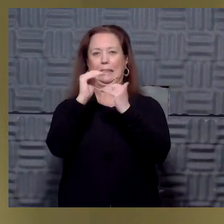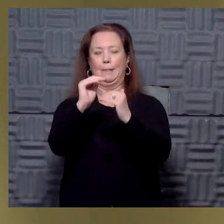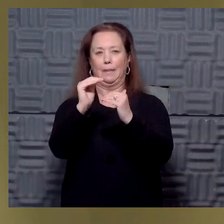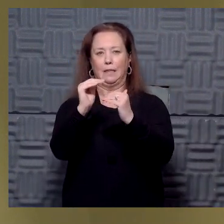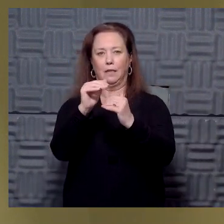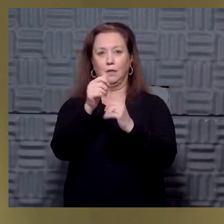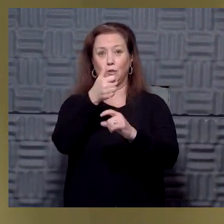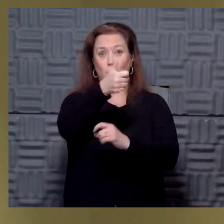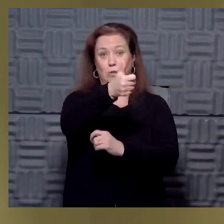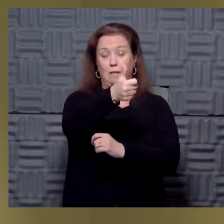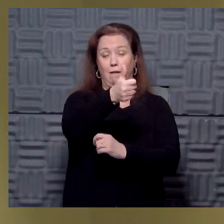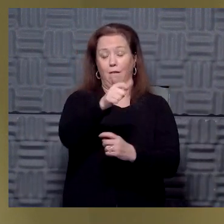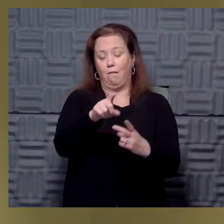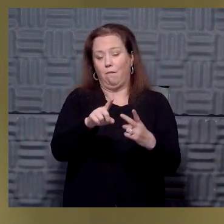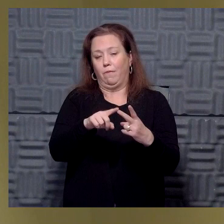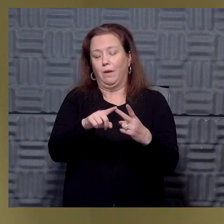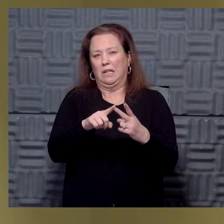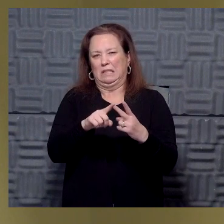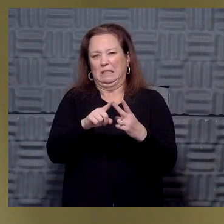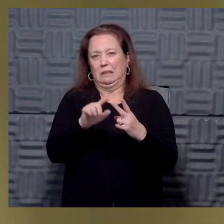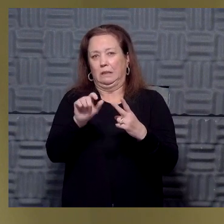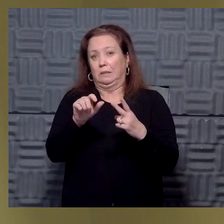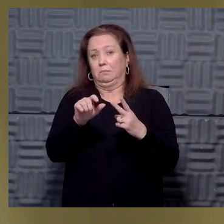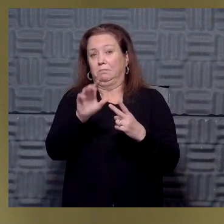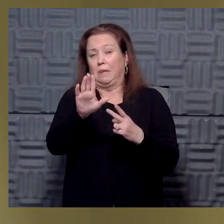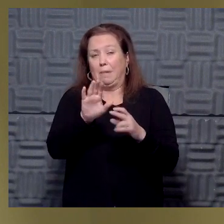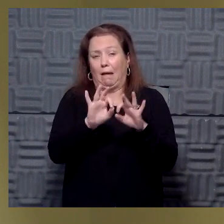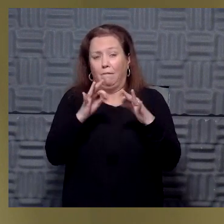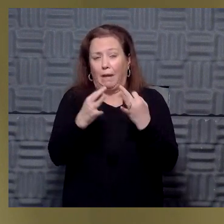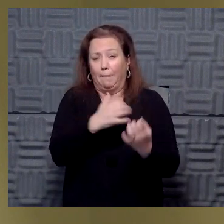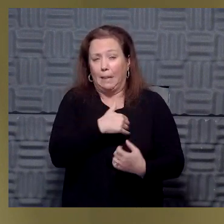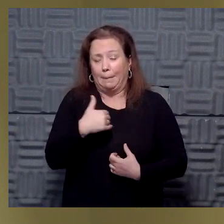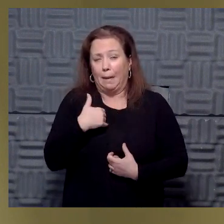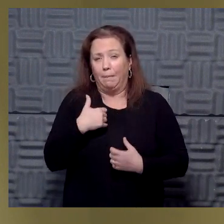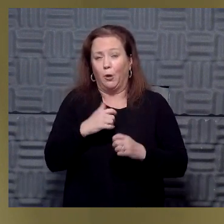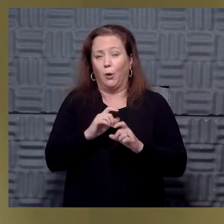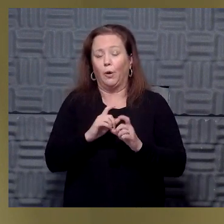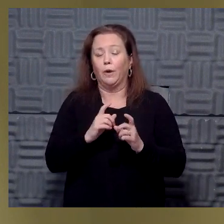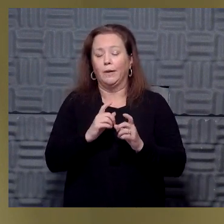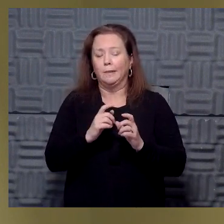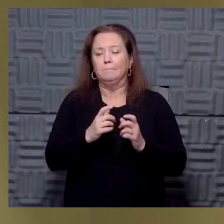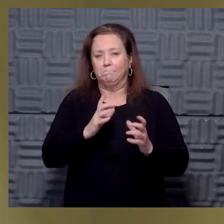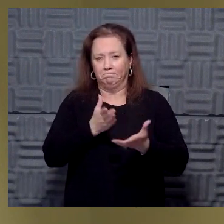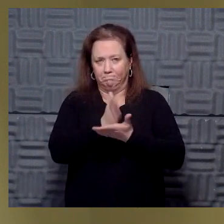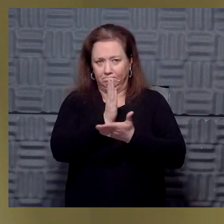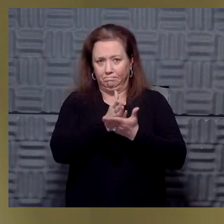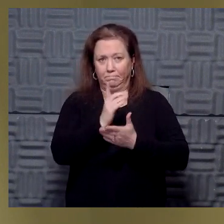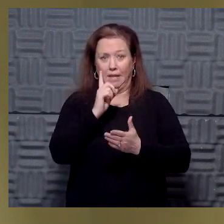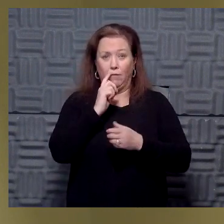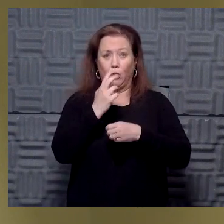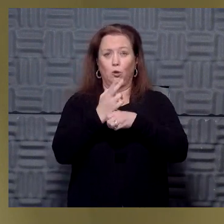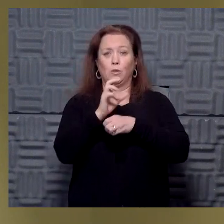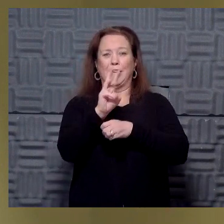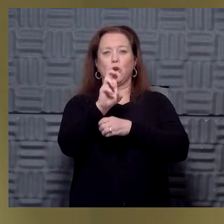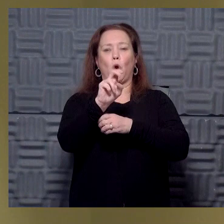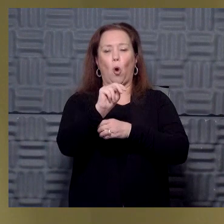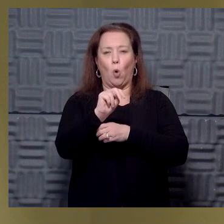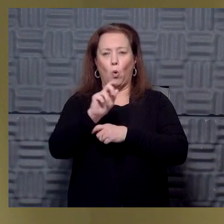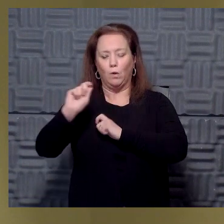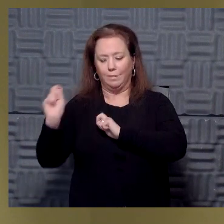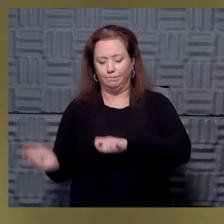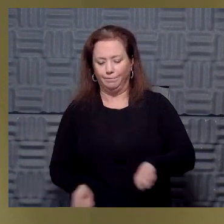to yourself or somebody with you who's maybe in your household, I think that's okay. If you're using your own equipment, your own ball,